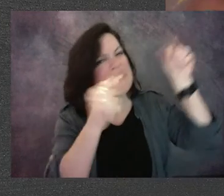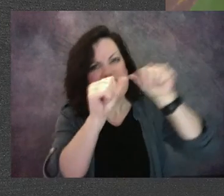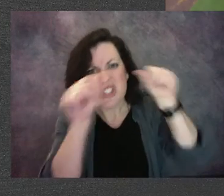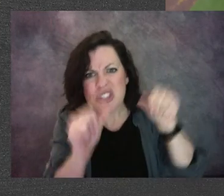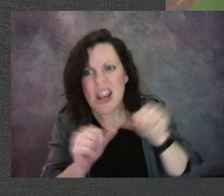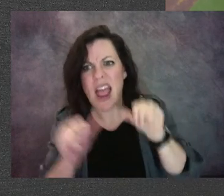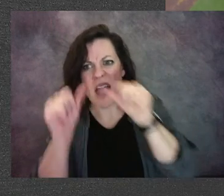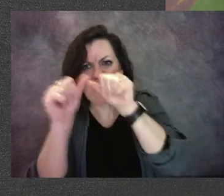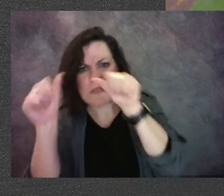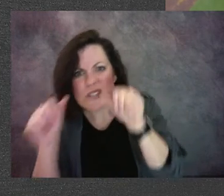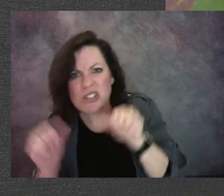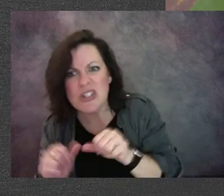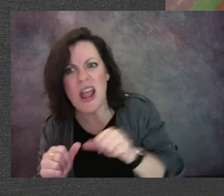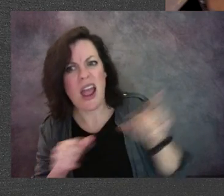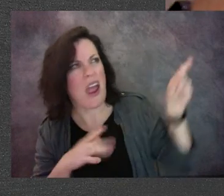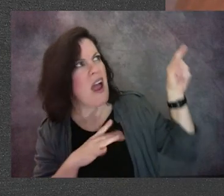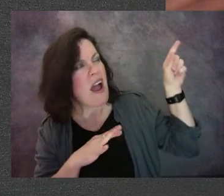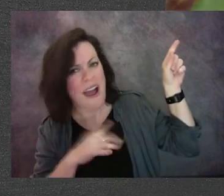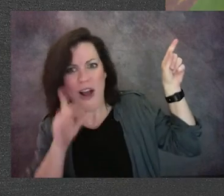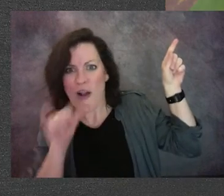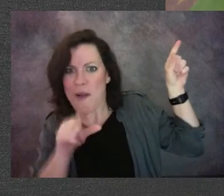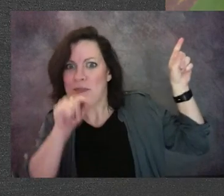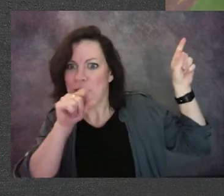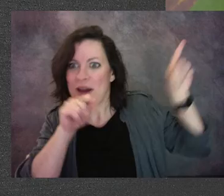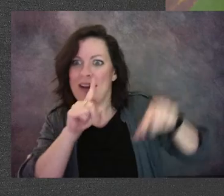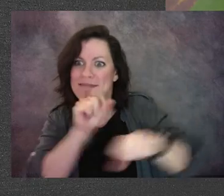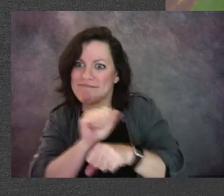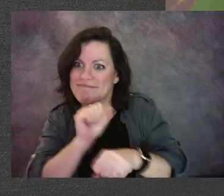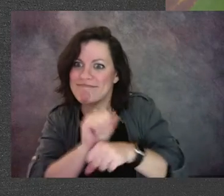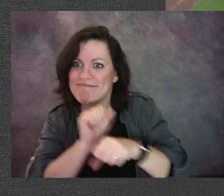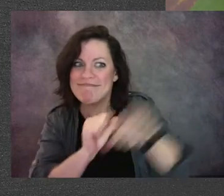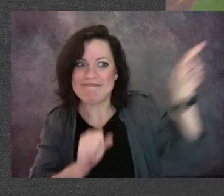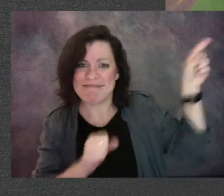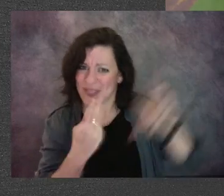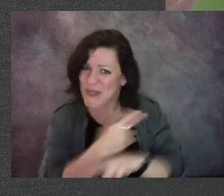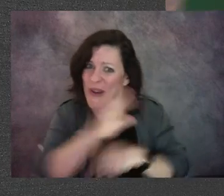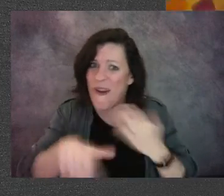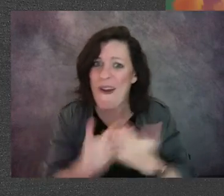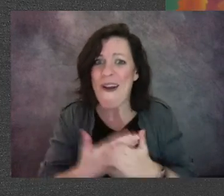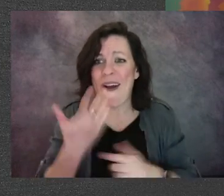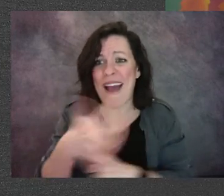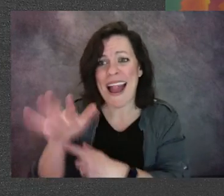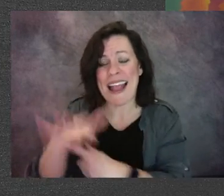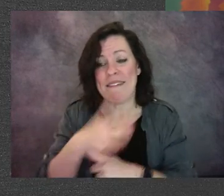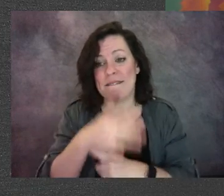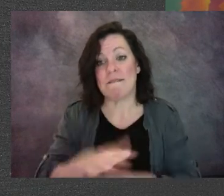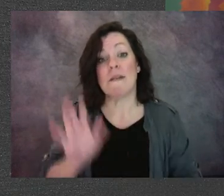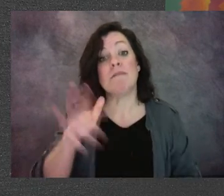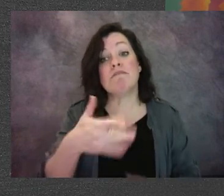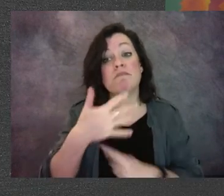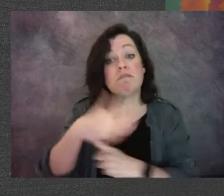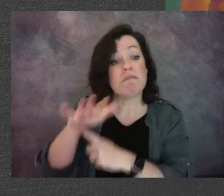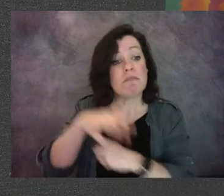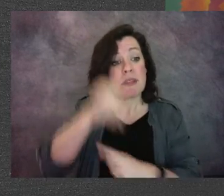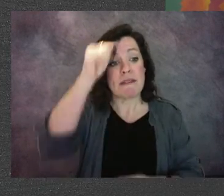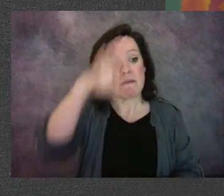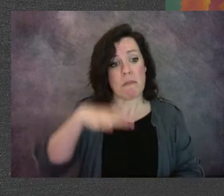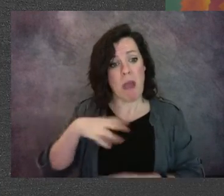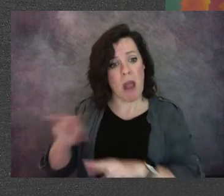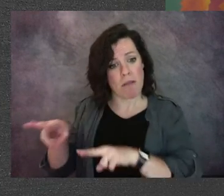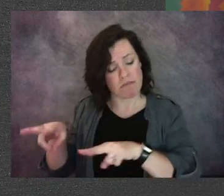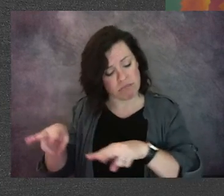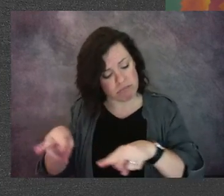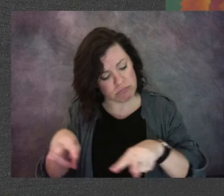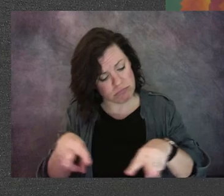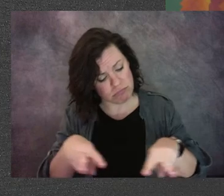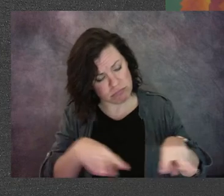They've used a lot of different shapes here to create these birds, all done with leaves. When a leaf man looks down on